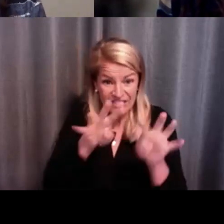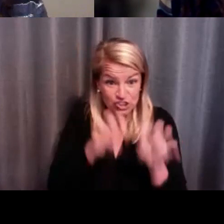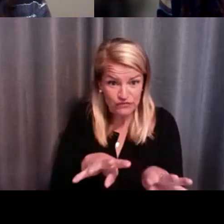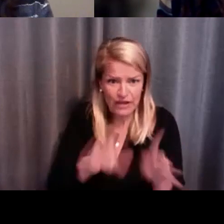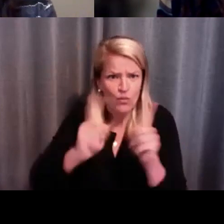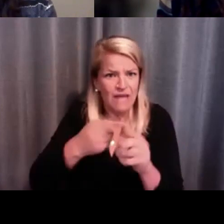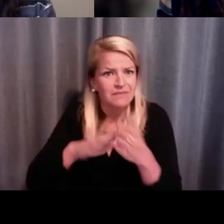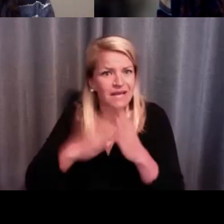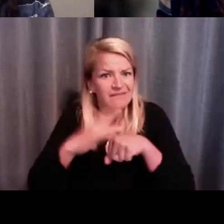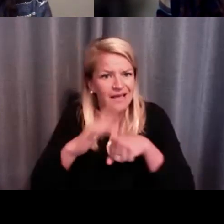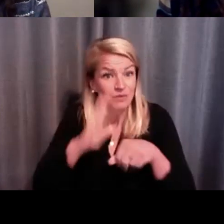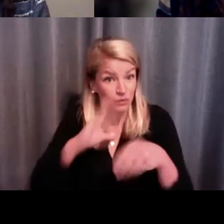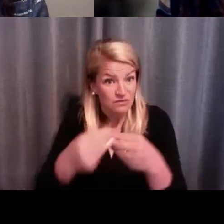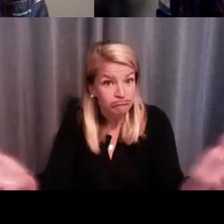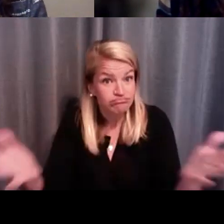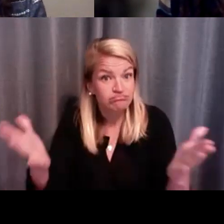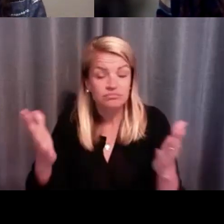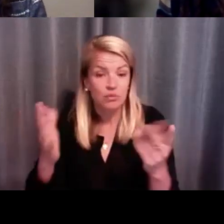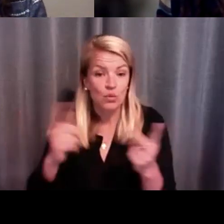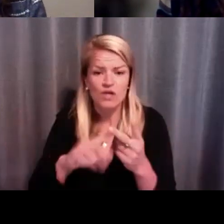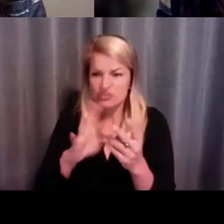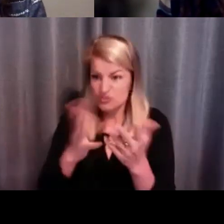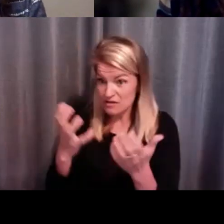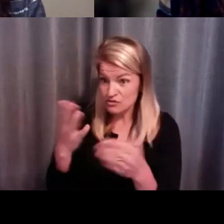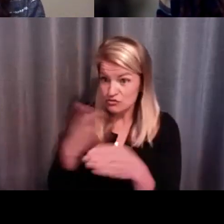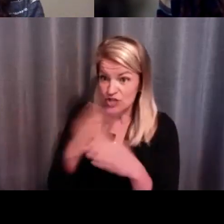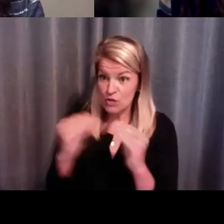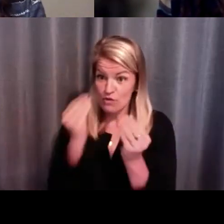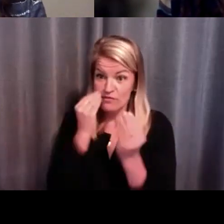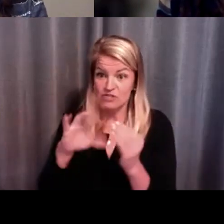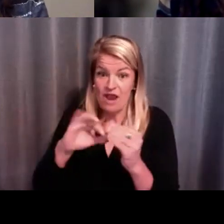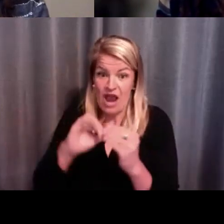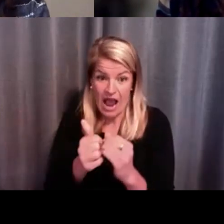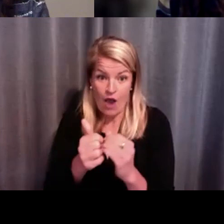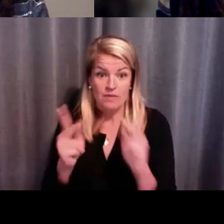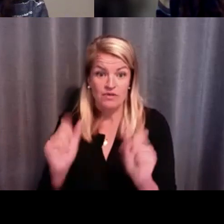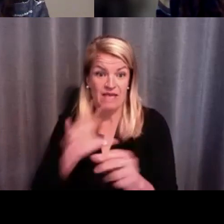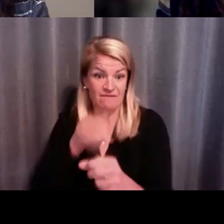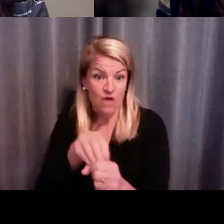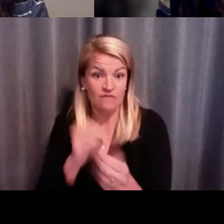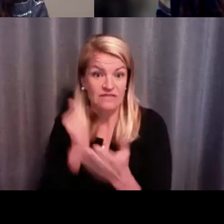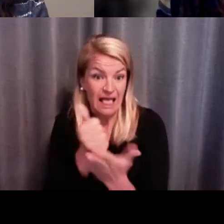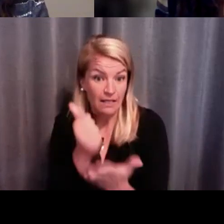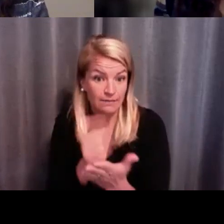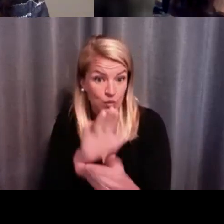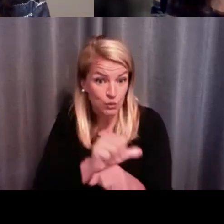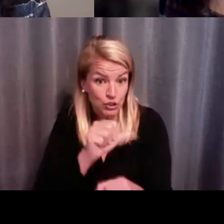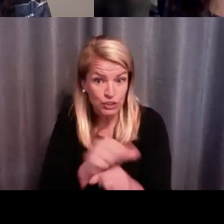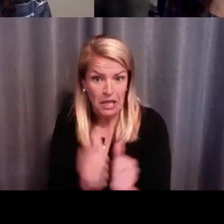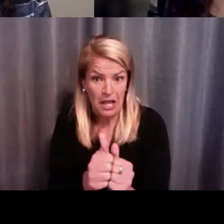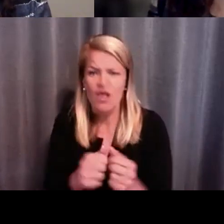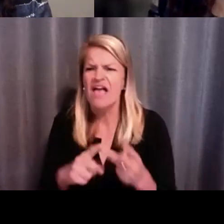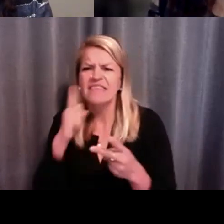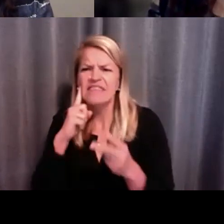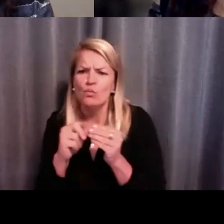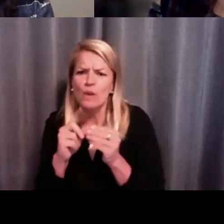have any additional things you want to share about how people can engage with you in your work, we would love to hear that. And then I think we have one more question and we'll